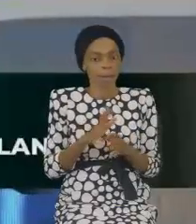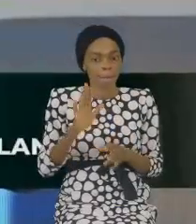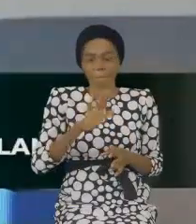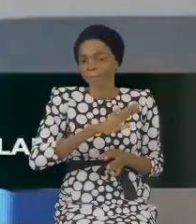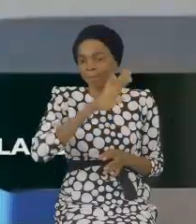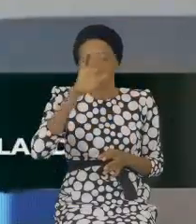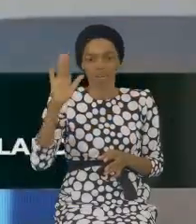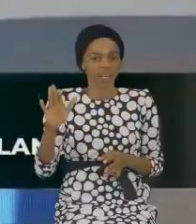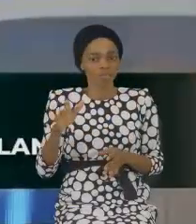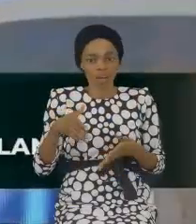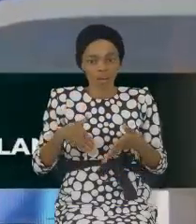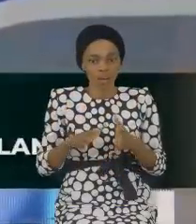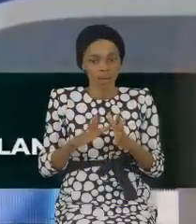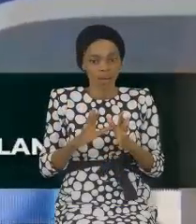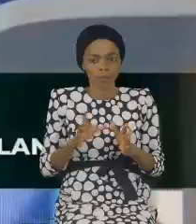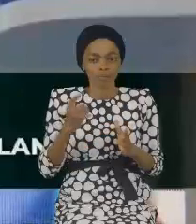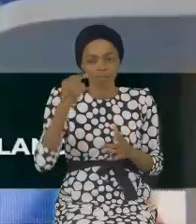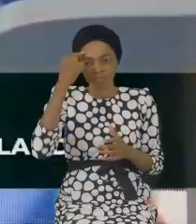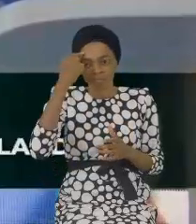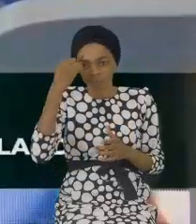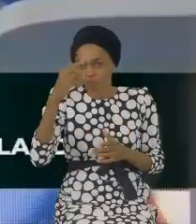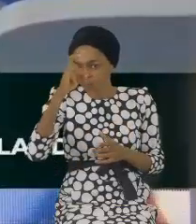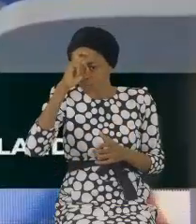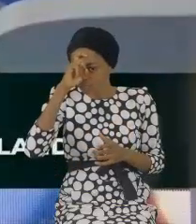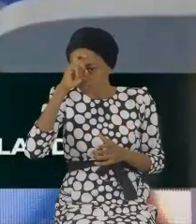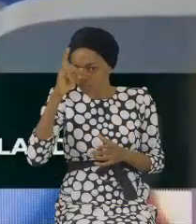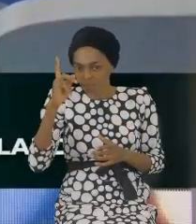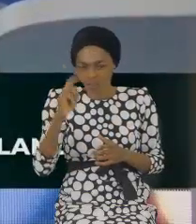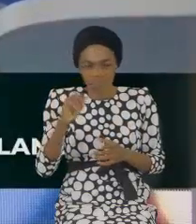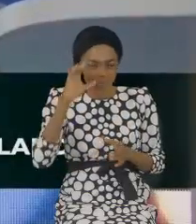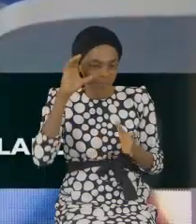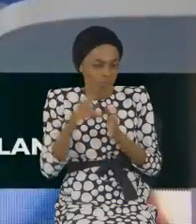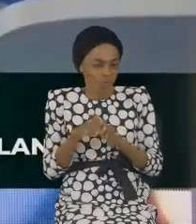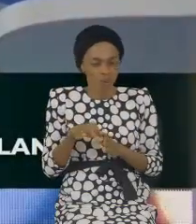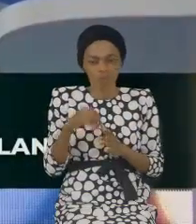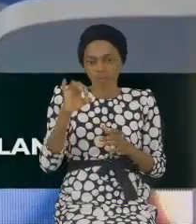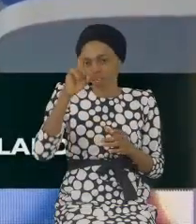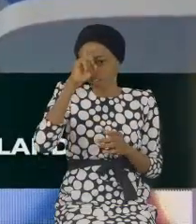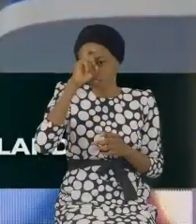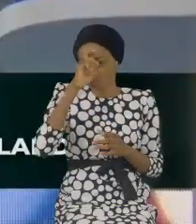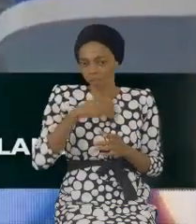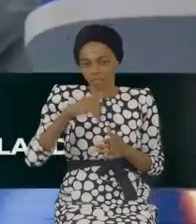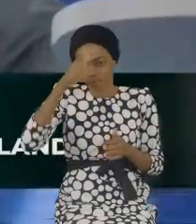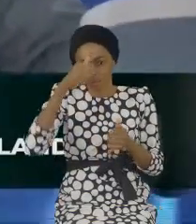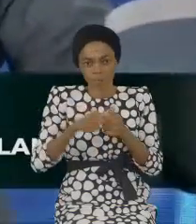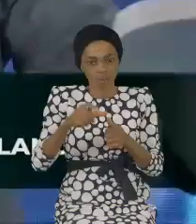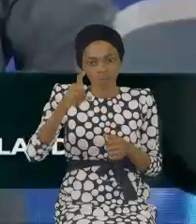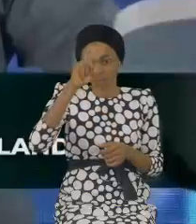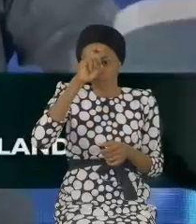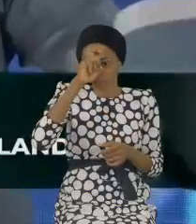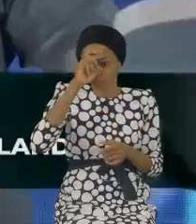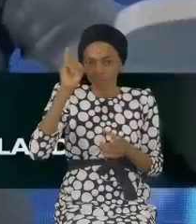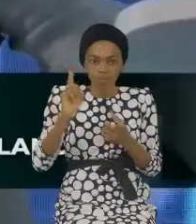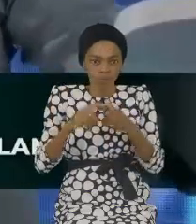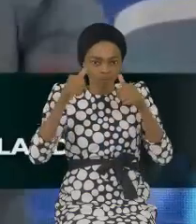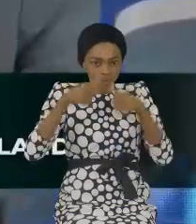never allow the thought of Egypt and the picture of Egypt and the remembrance of Egypt remain in